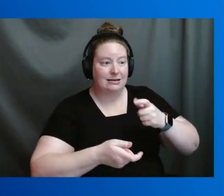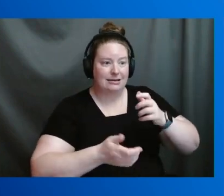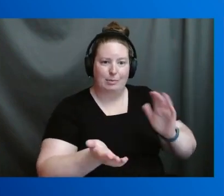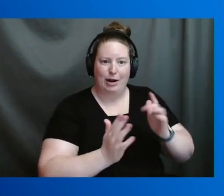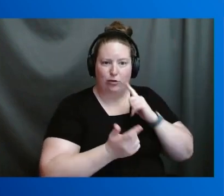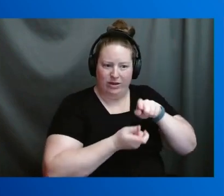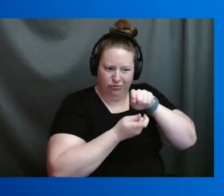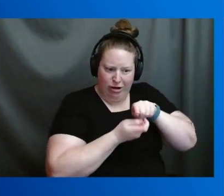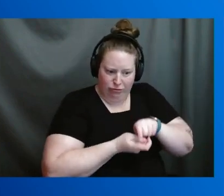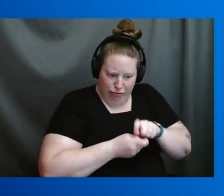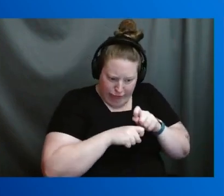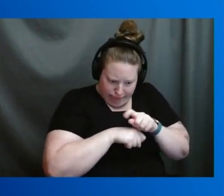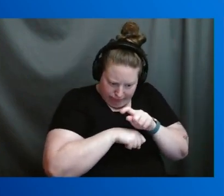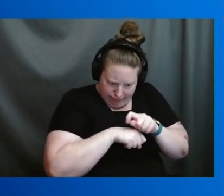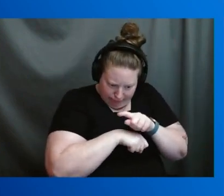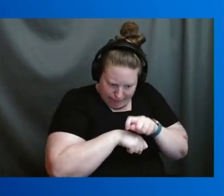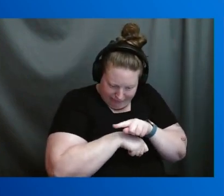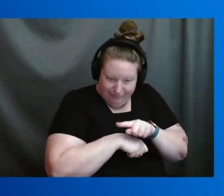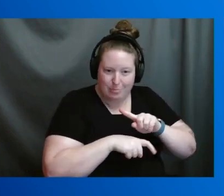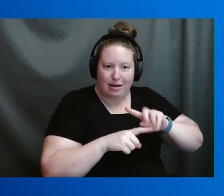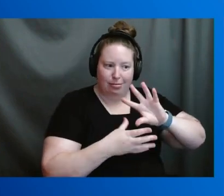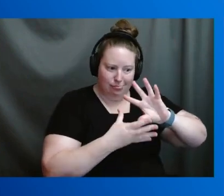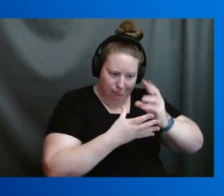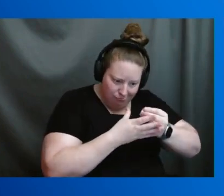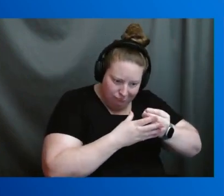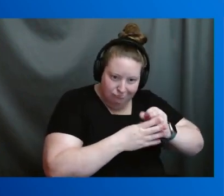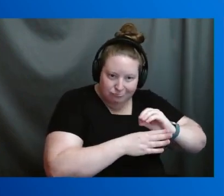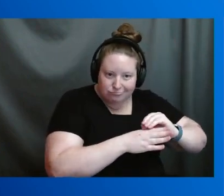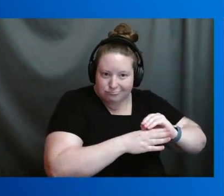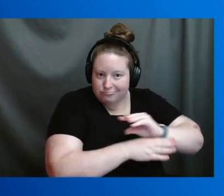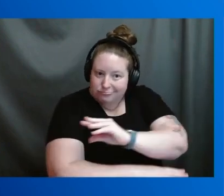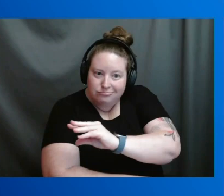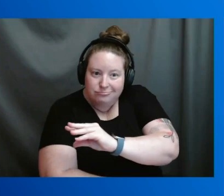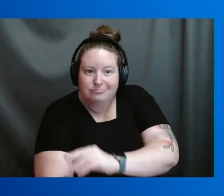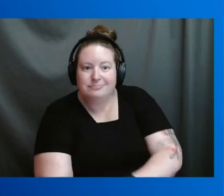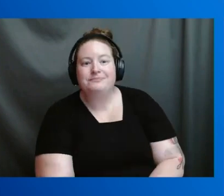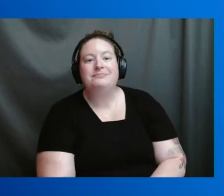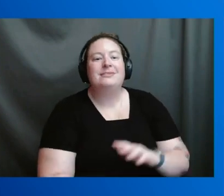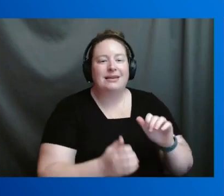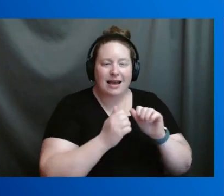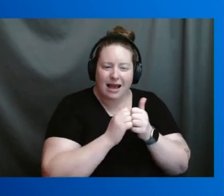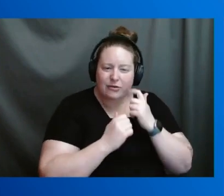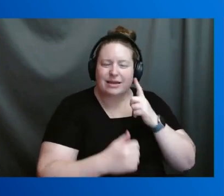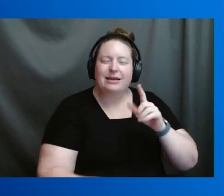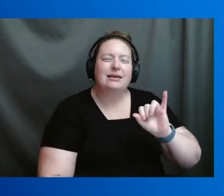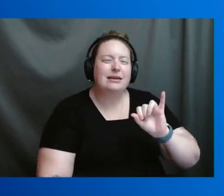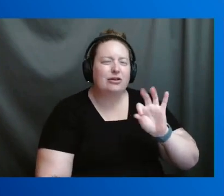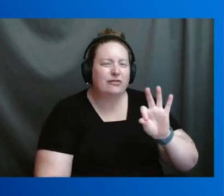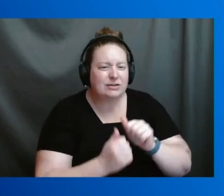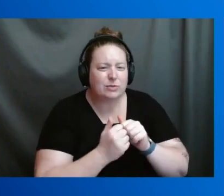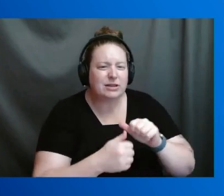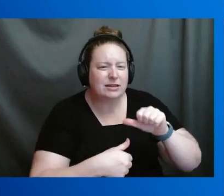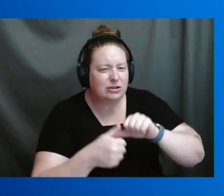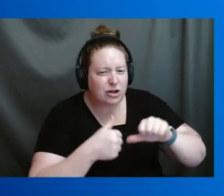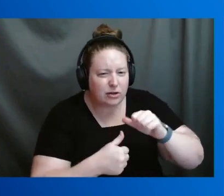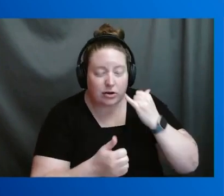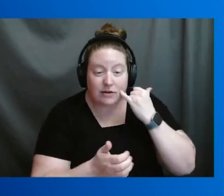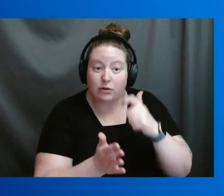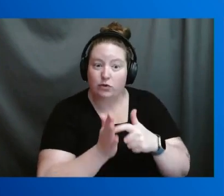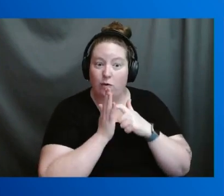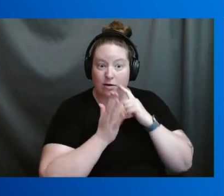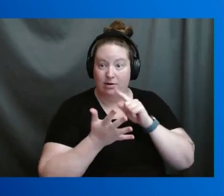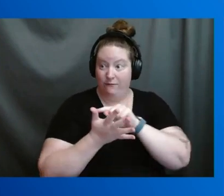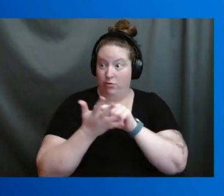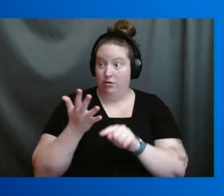in general, sort of thinking about how the services interface with each other, whether there's even a requirement for those services to exist, right? This goes